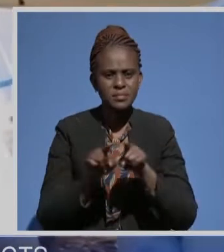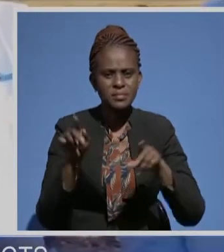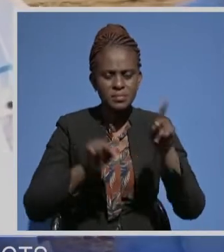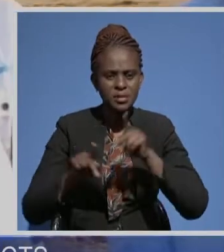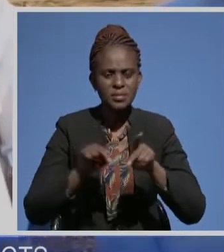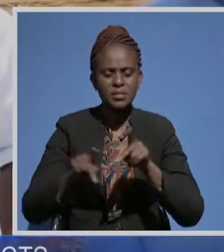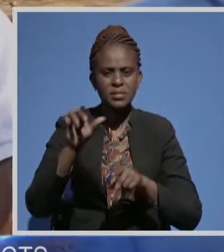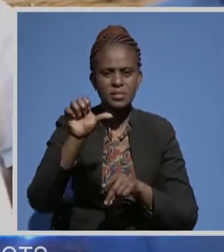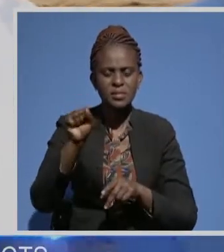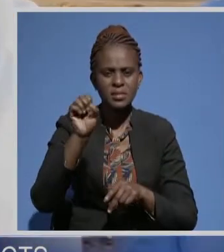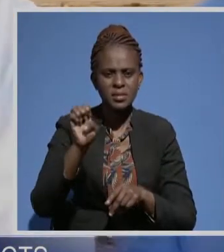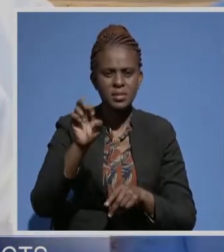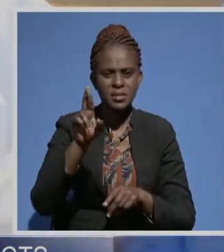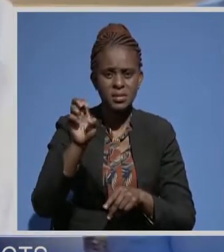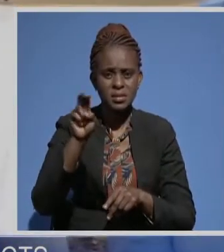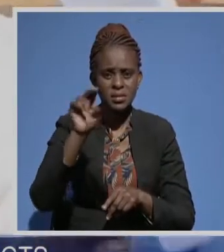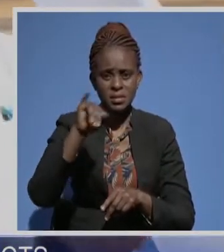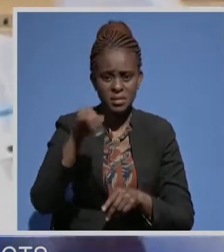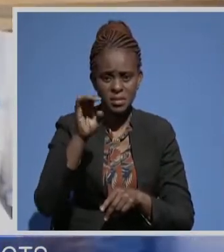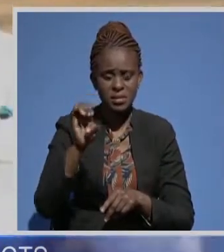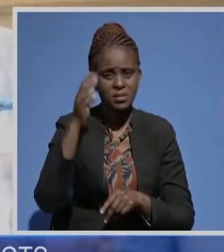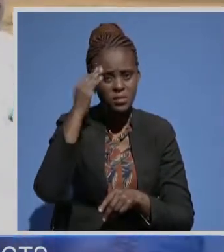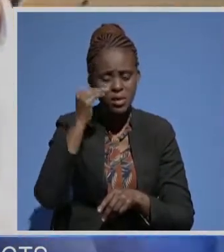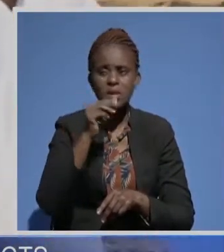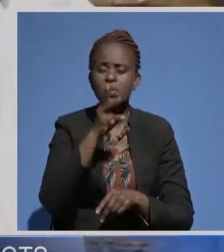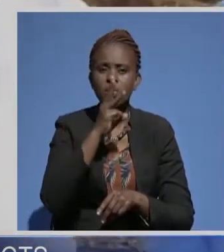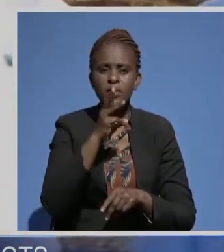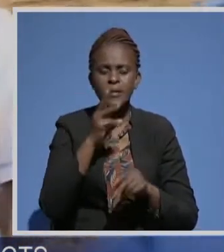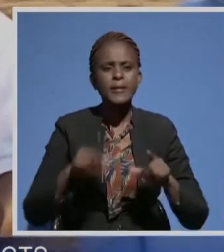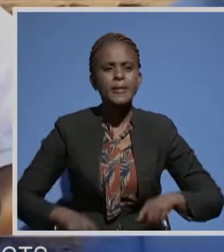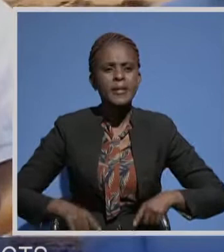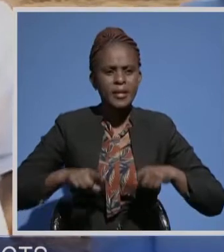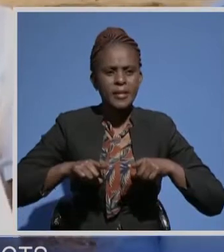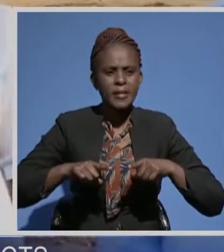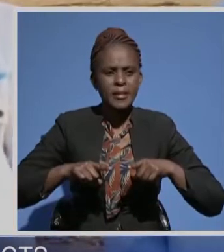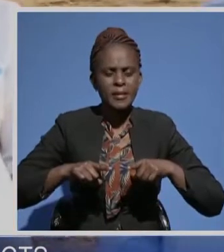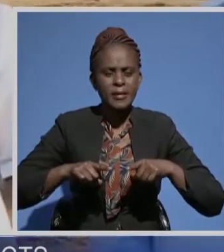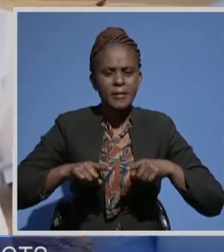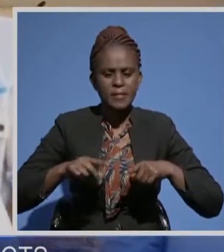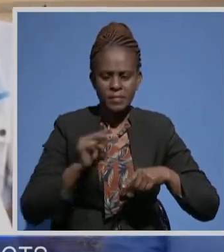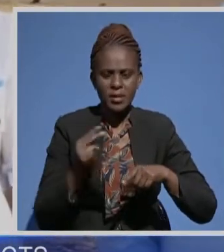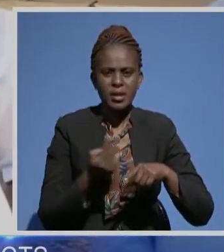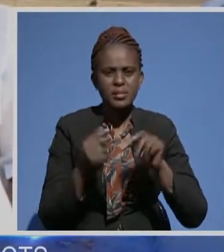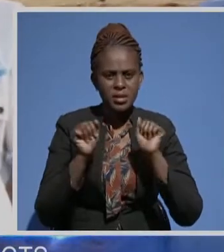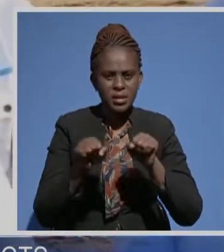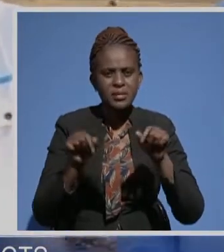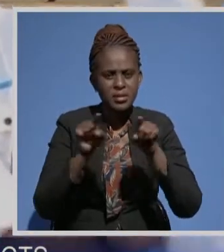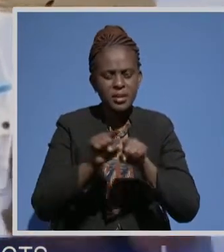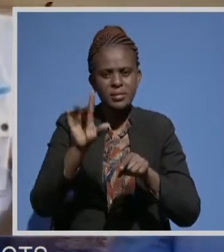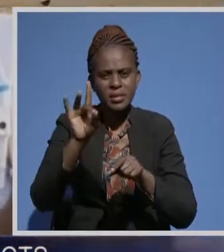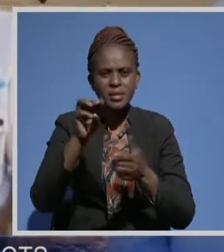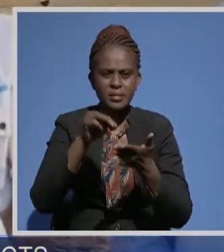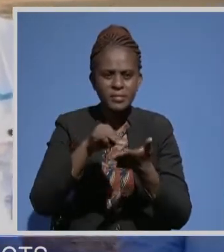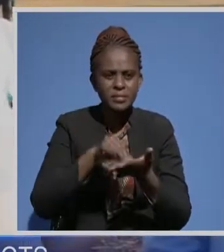Serenje, because water is life. This project is a mensch, you know. Yeah, no, sherefen 8 million, to repose